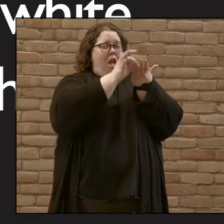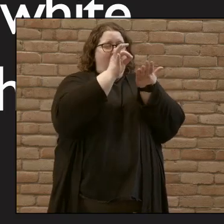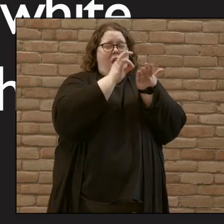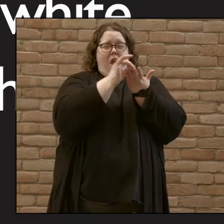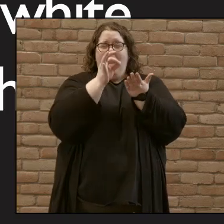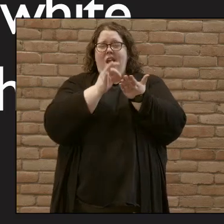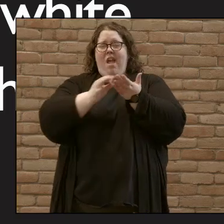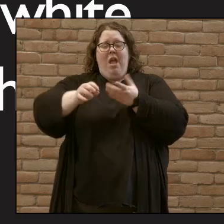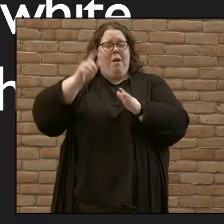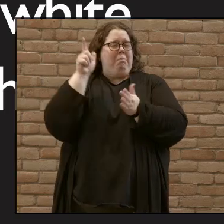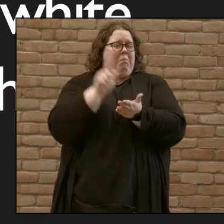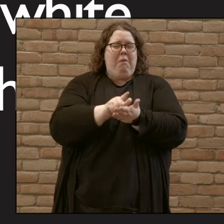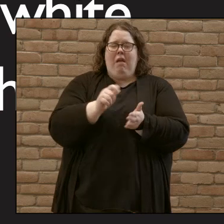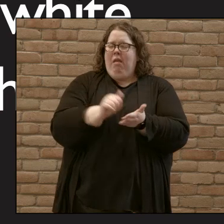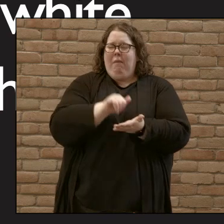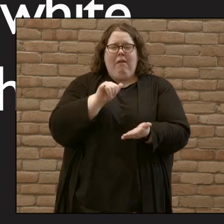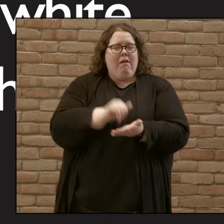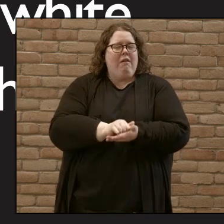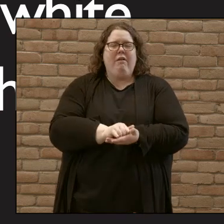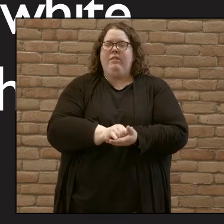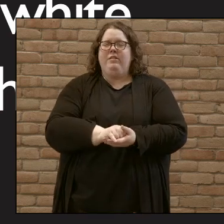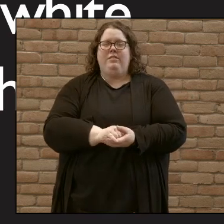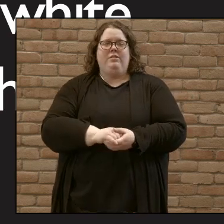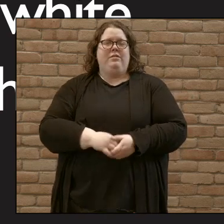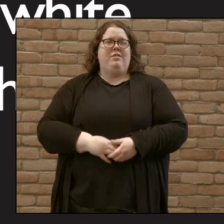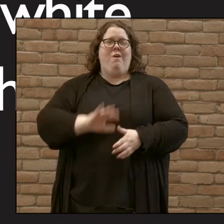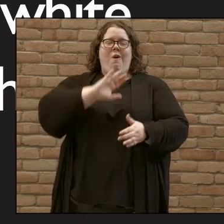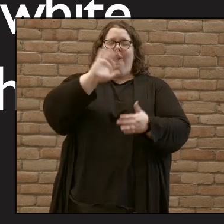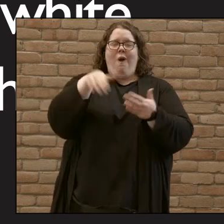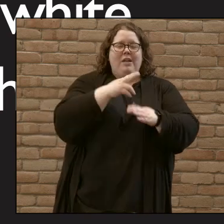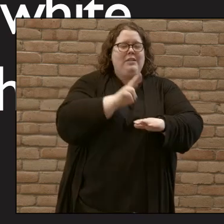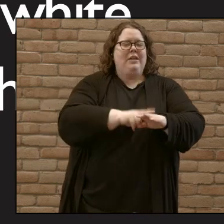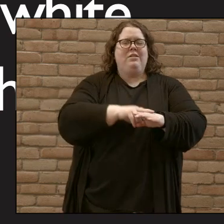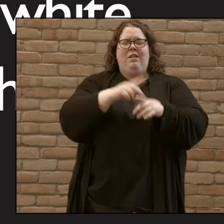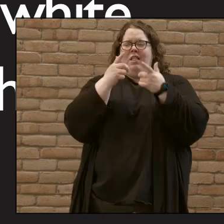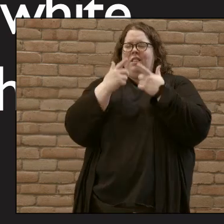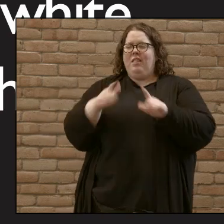languages, standing before the throne and before the Lamb,